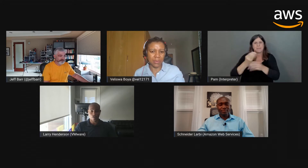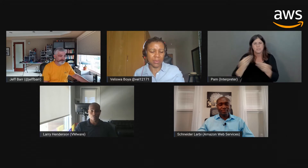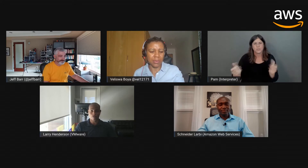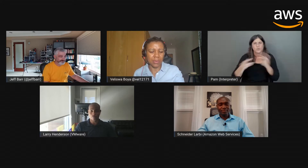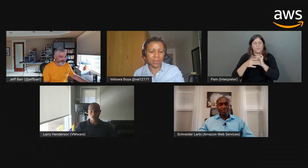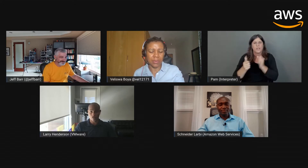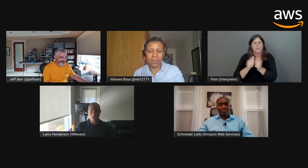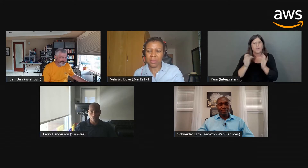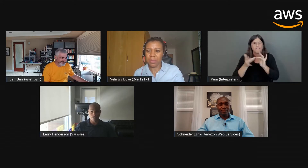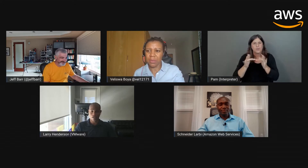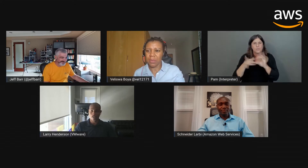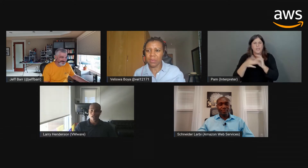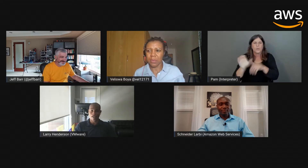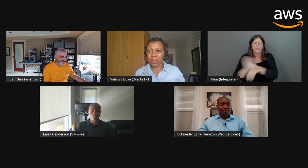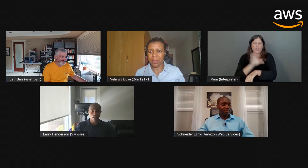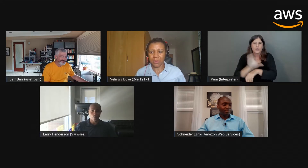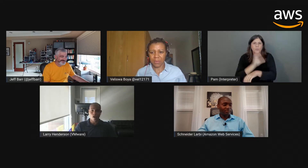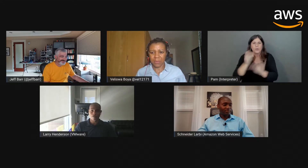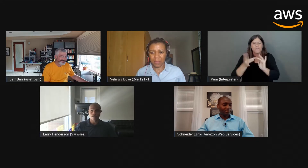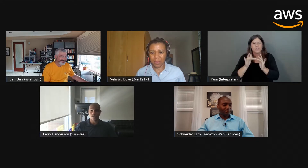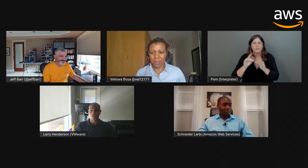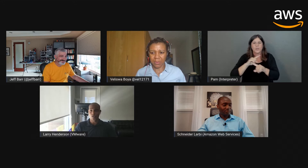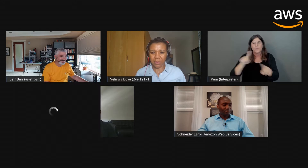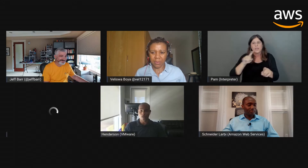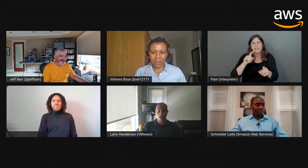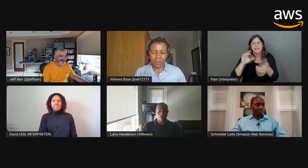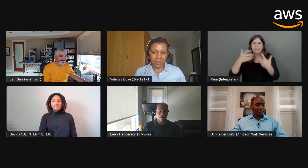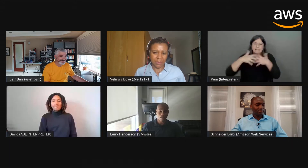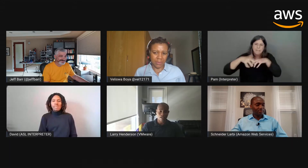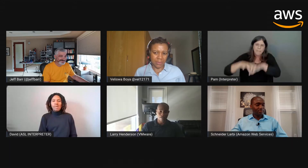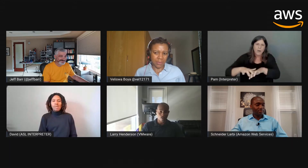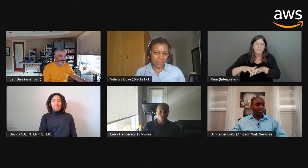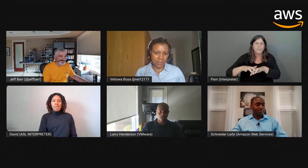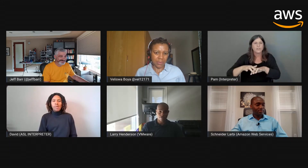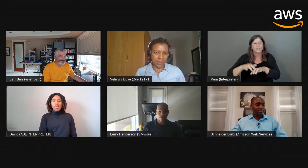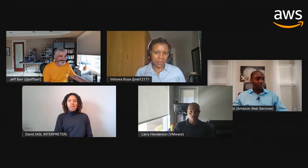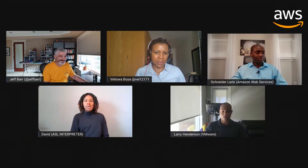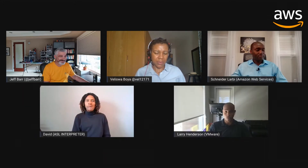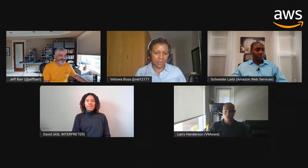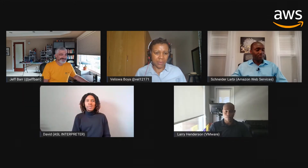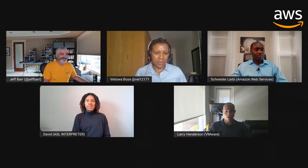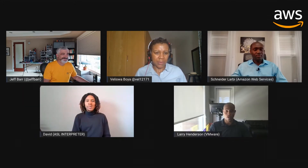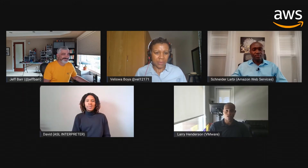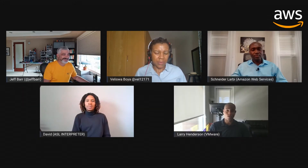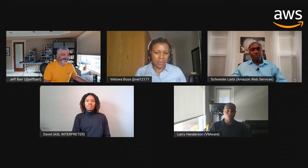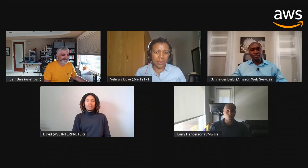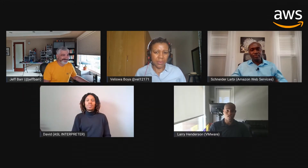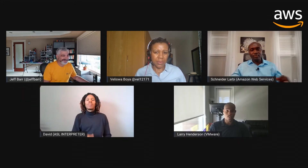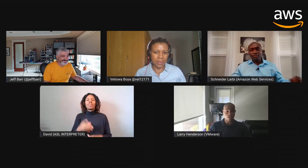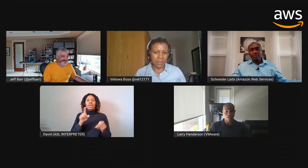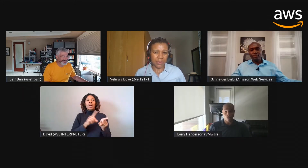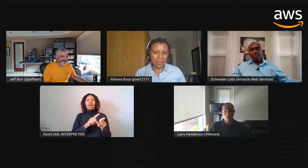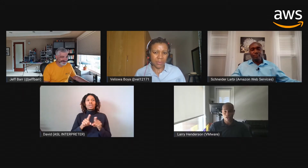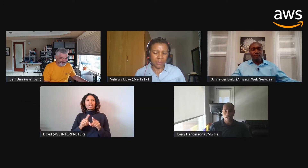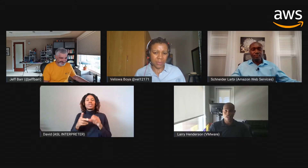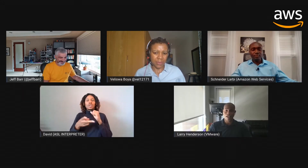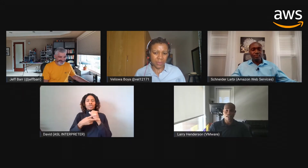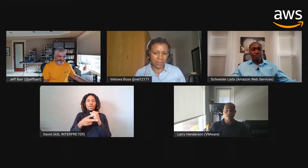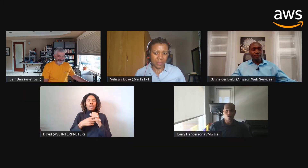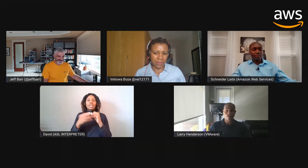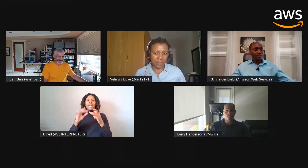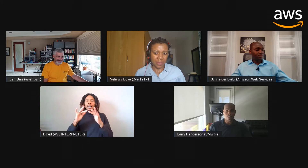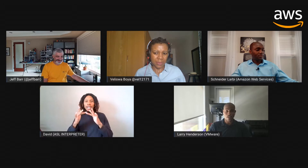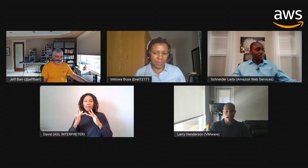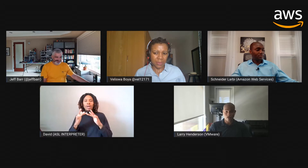virtualization or computer virtualization. It's kind of morphed into not only virtualization for compute, but also storage and networking, and